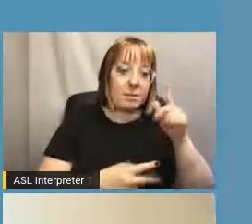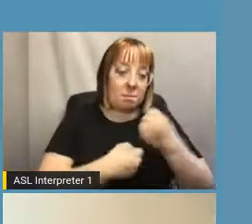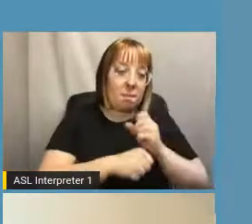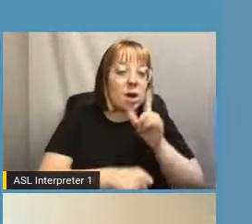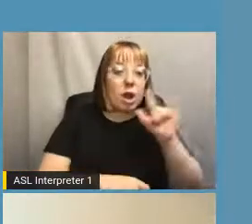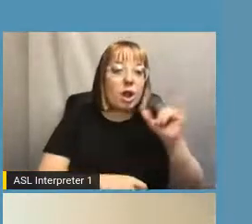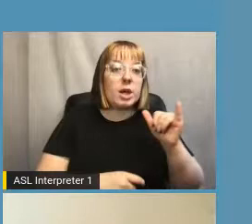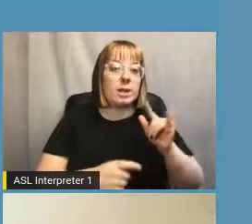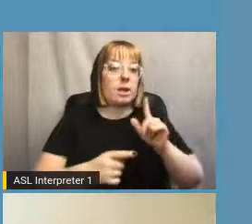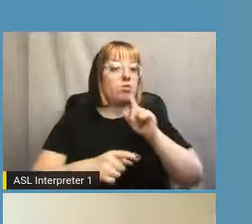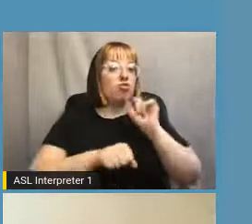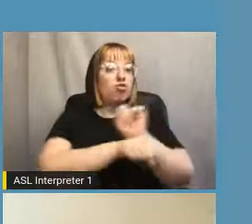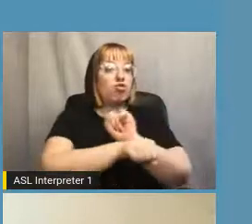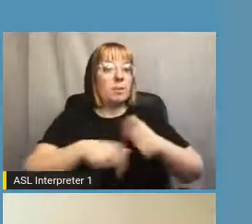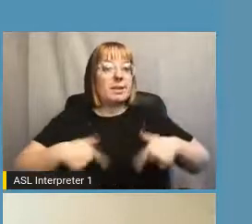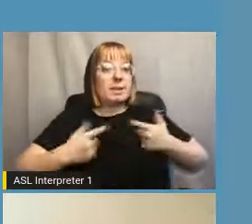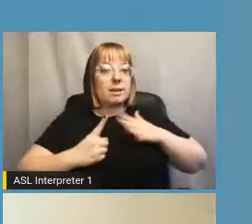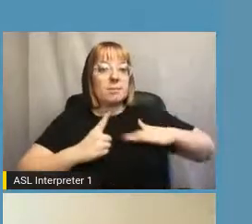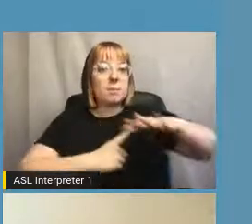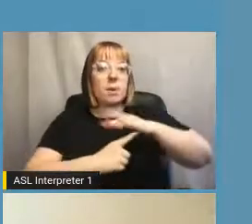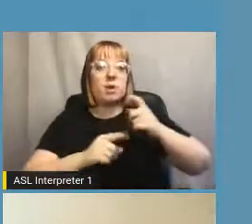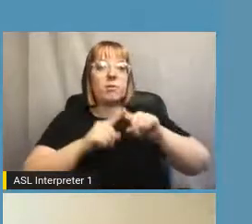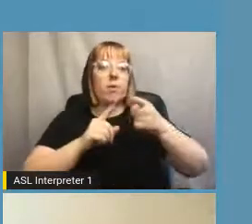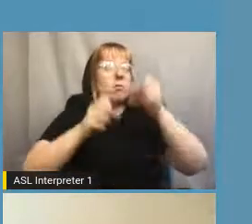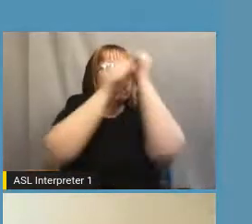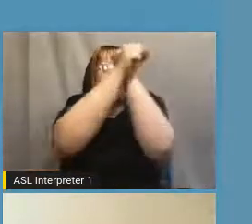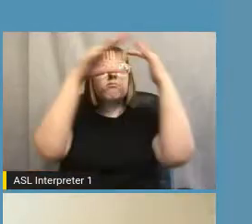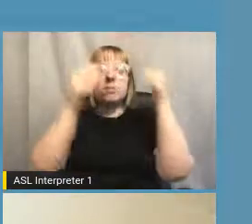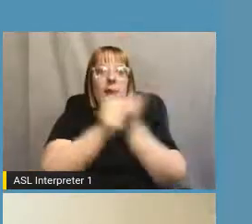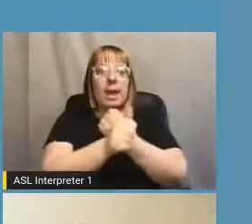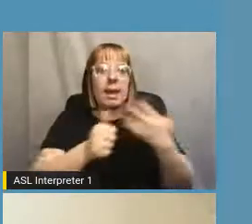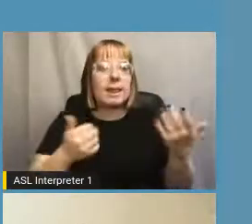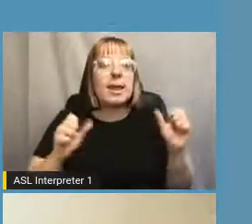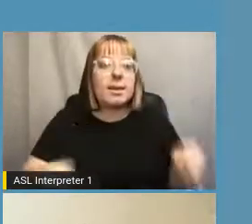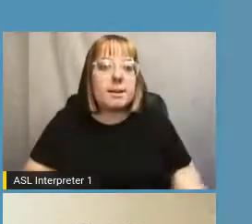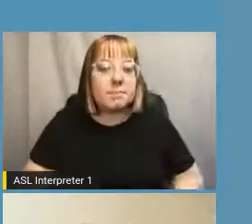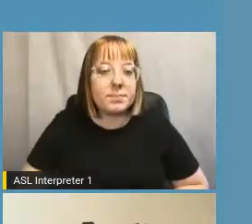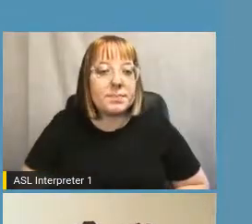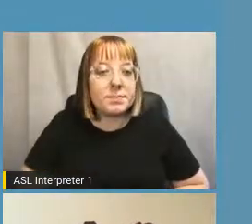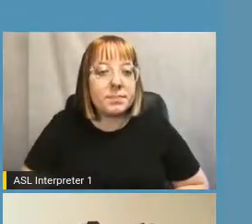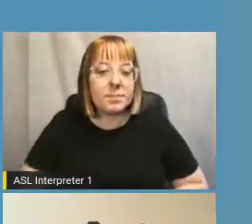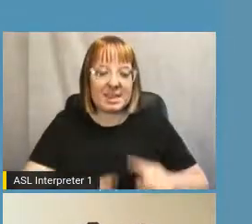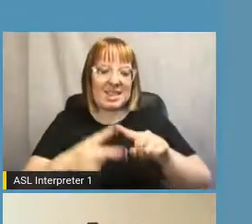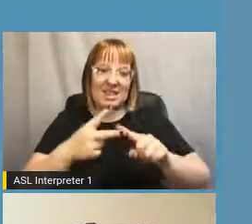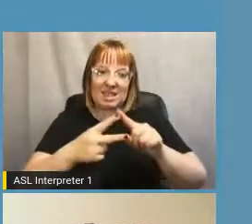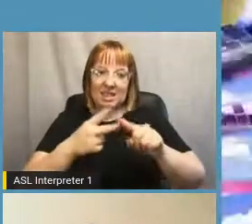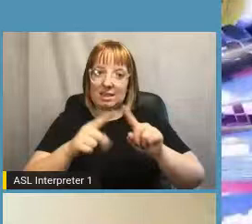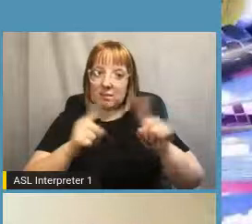life. It could be something totally from your imagination. And so there is a difference there.